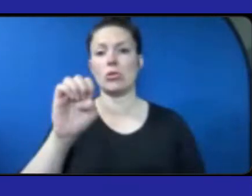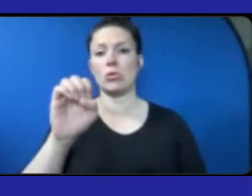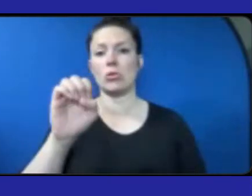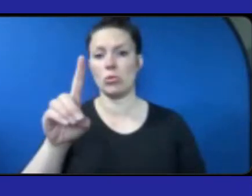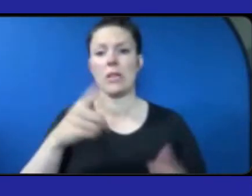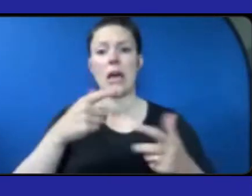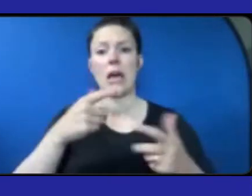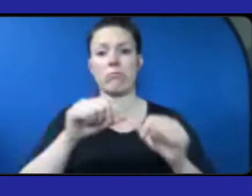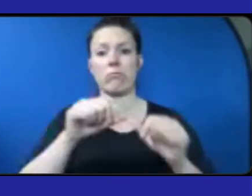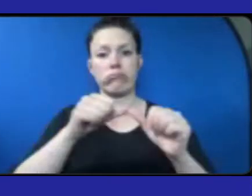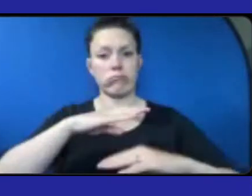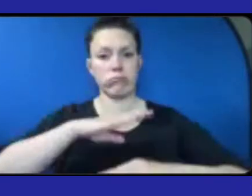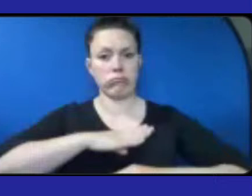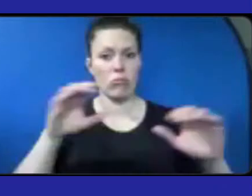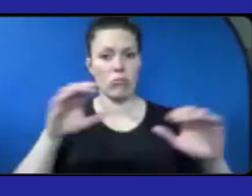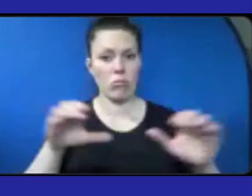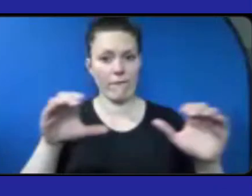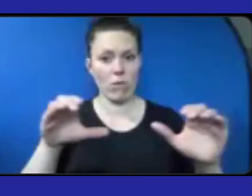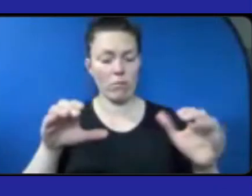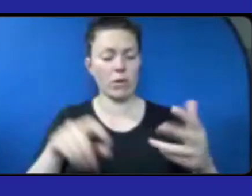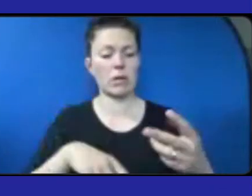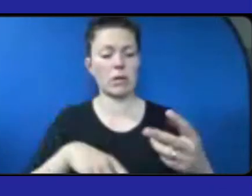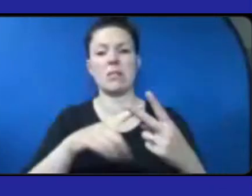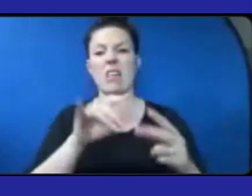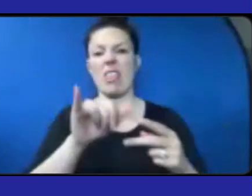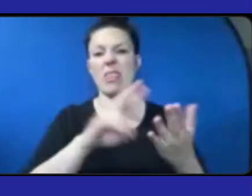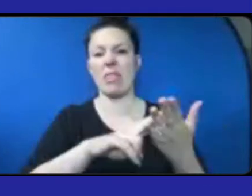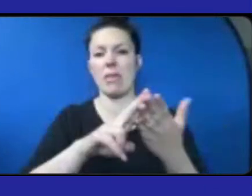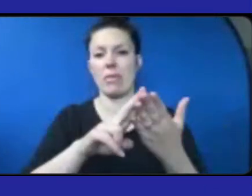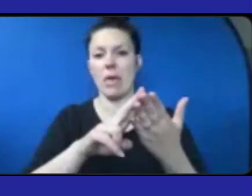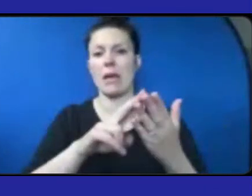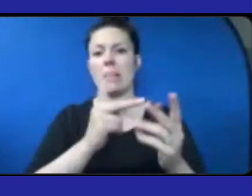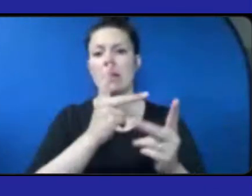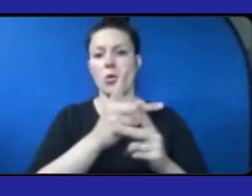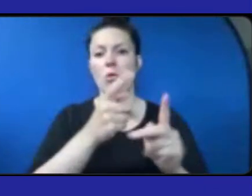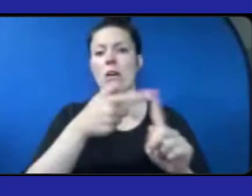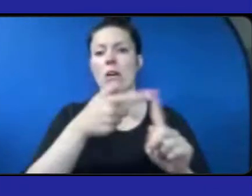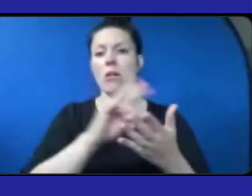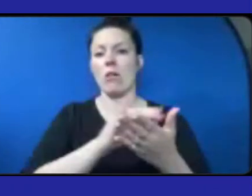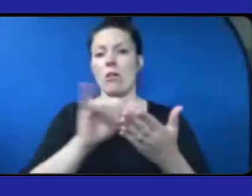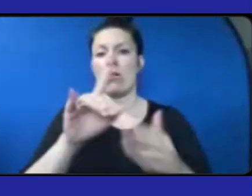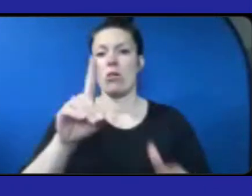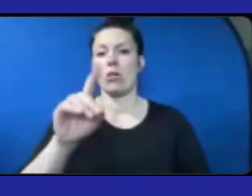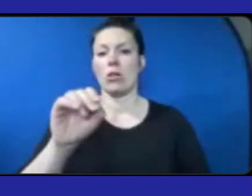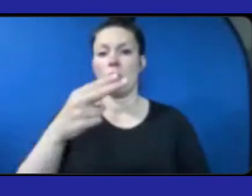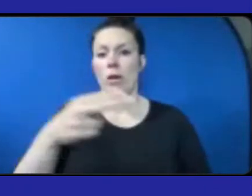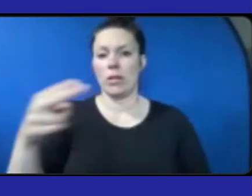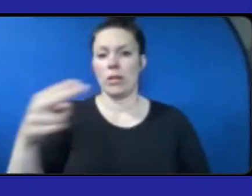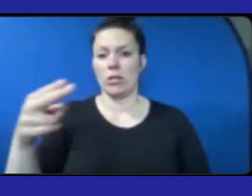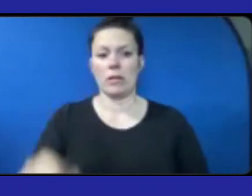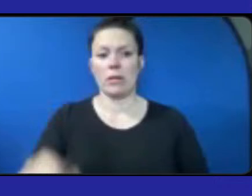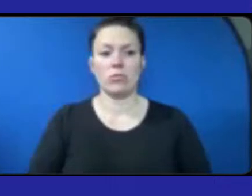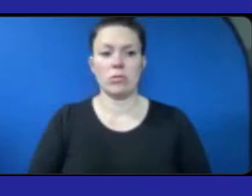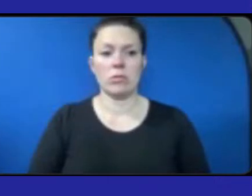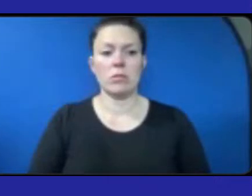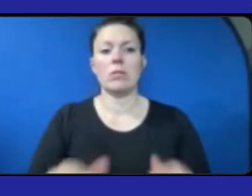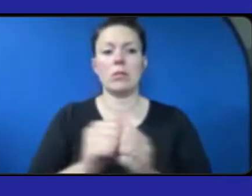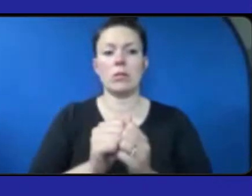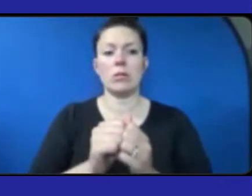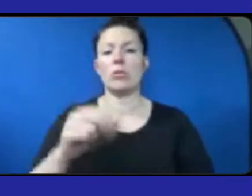satisfactory performance. That contract was held by New York City DOHMH. With